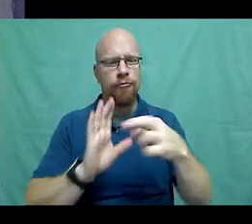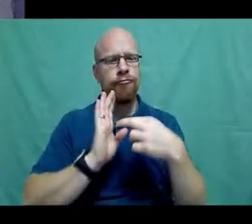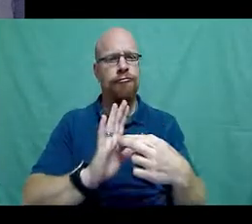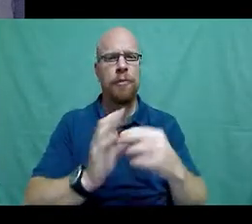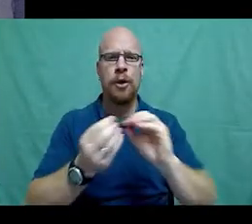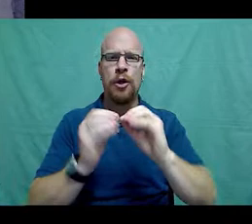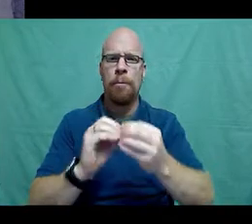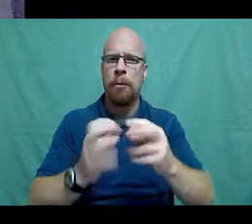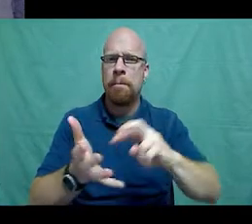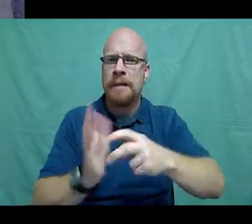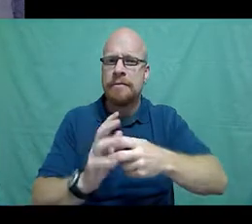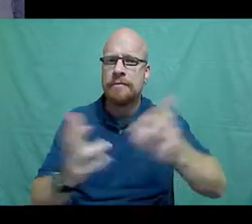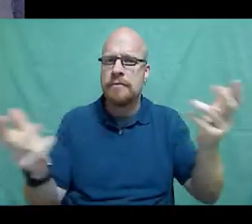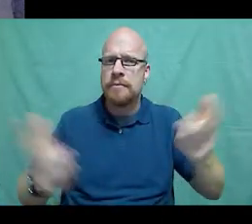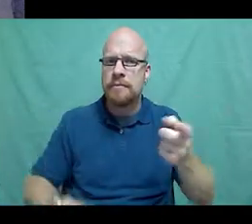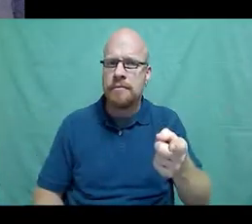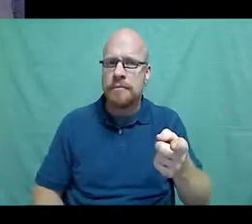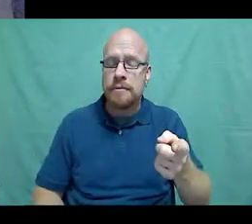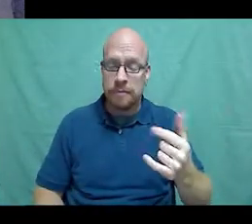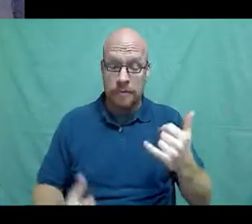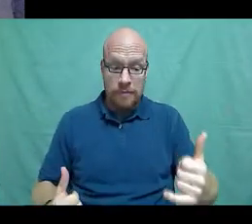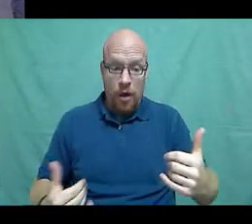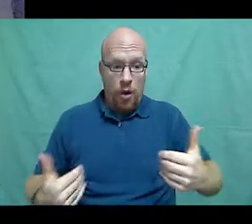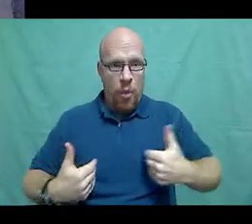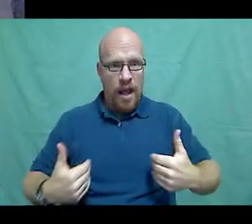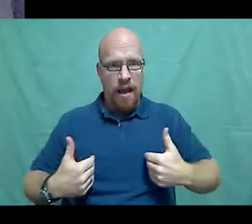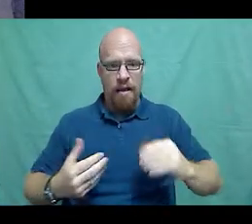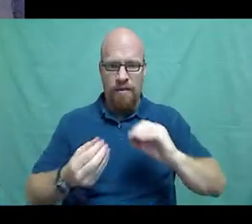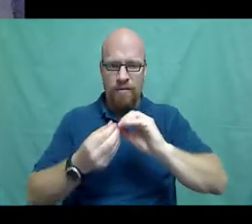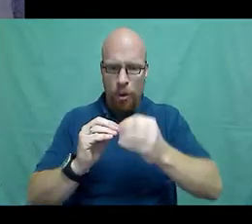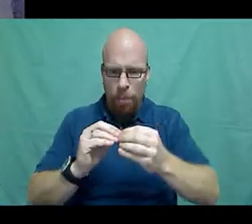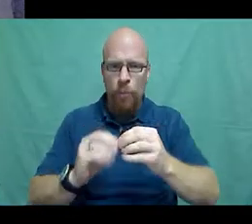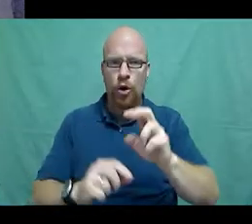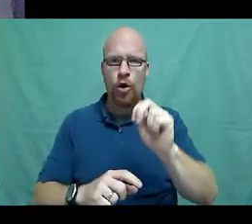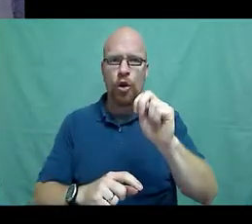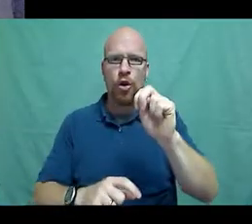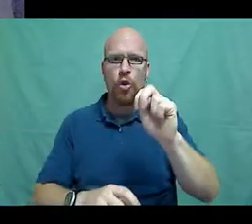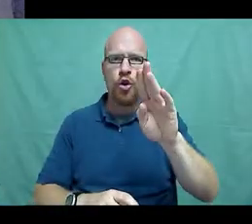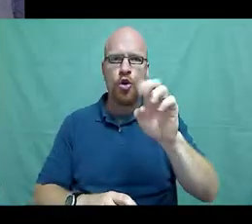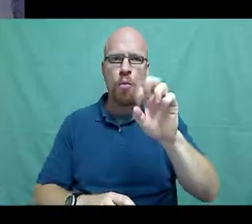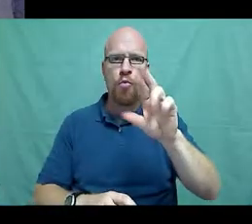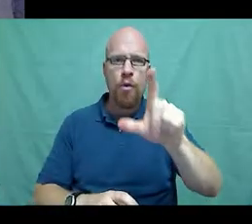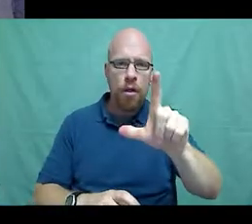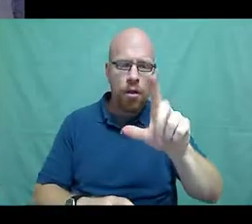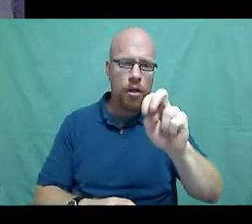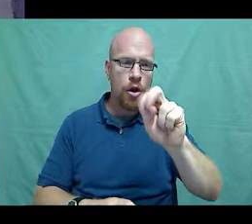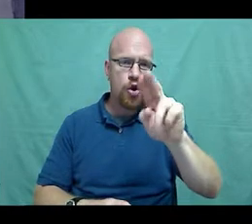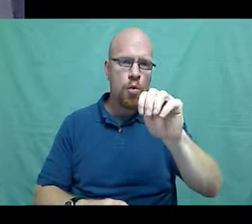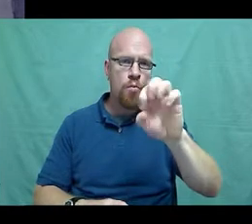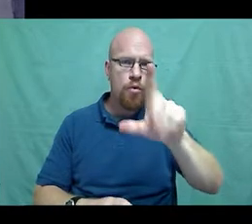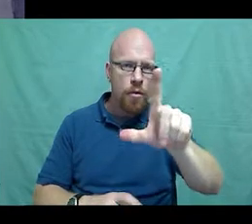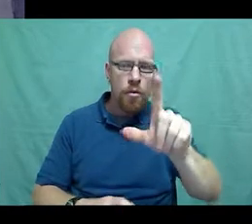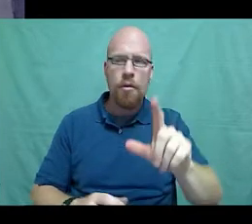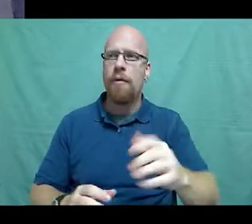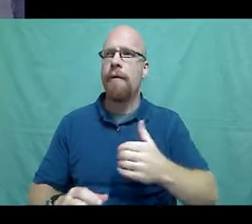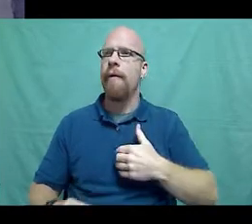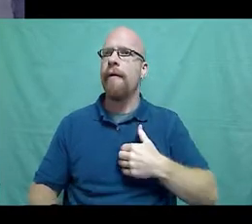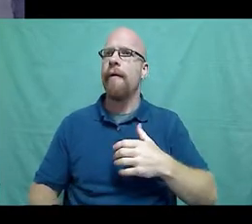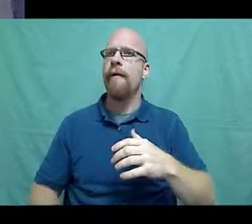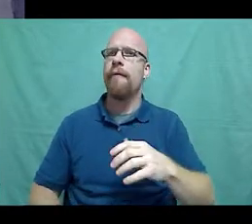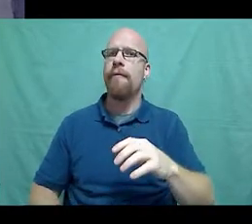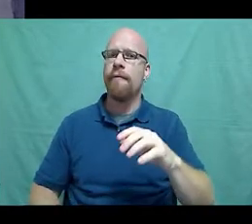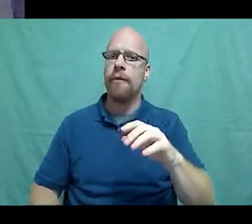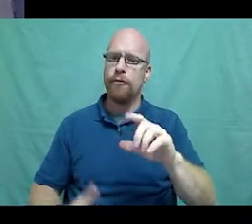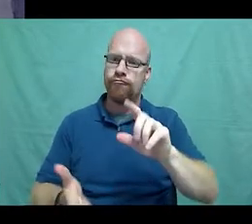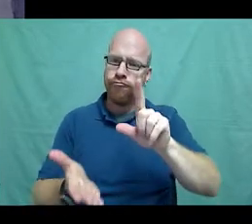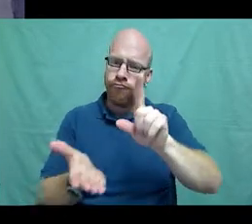well, not really count, but how do they represent number to them? Now we have numeral